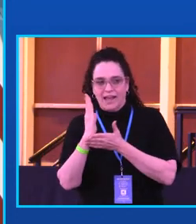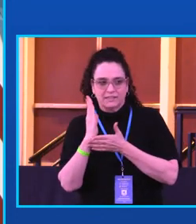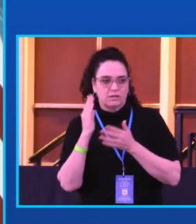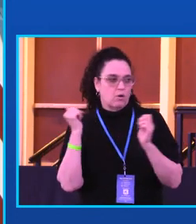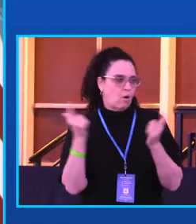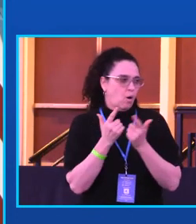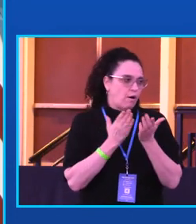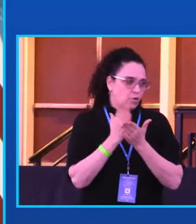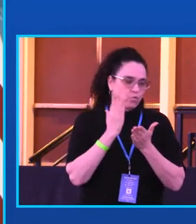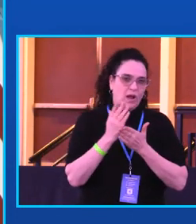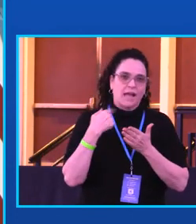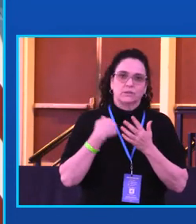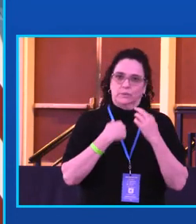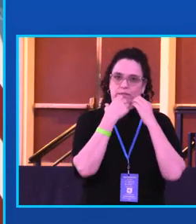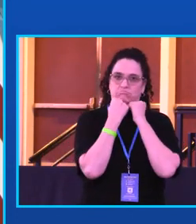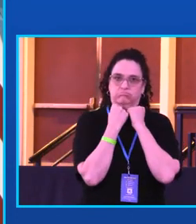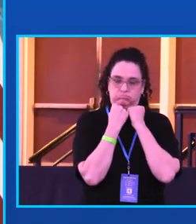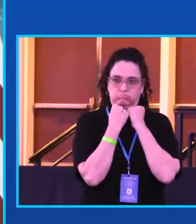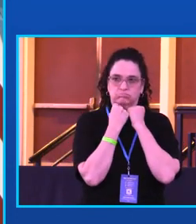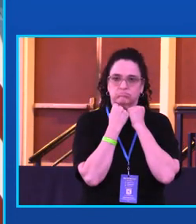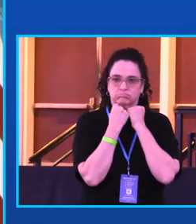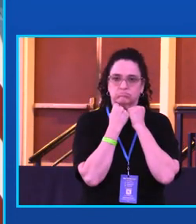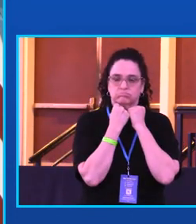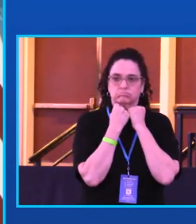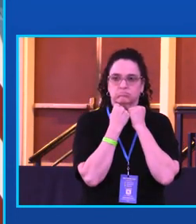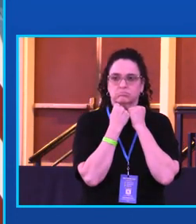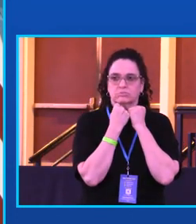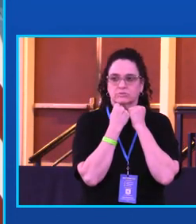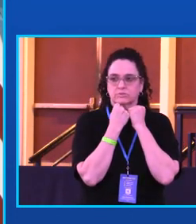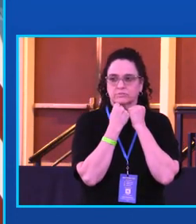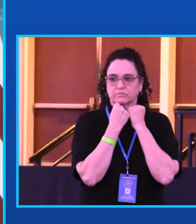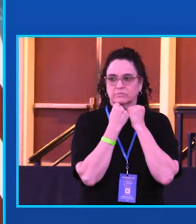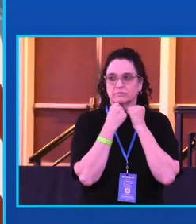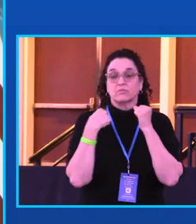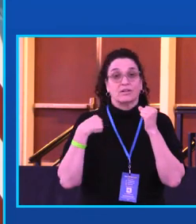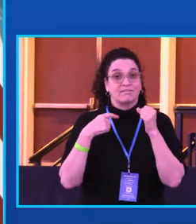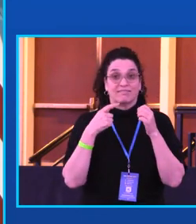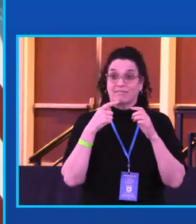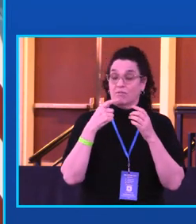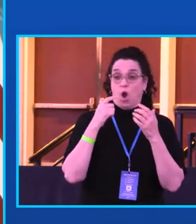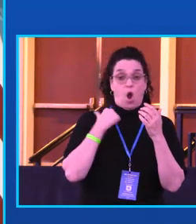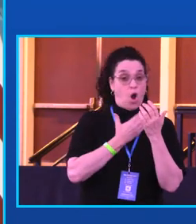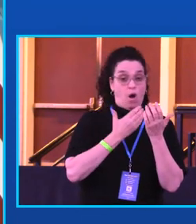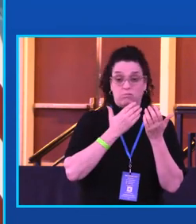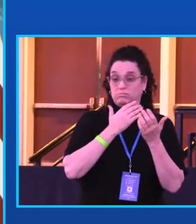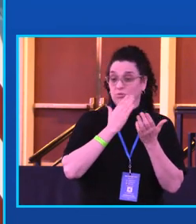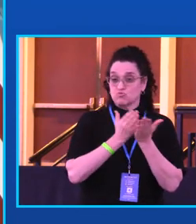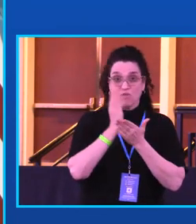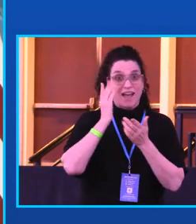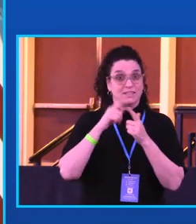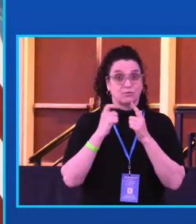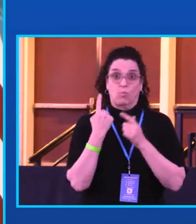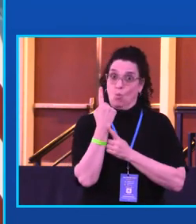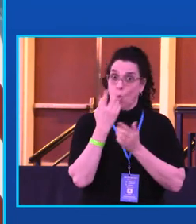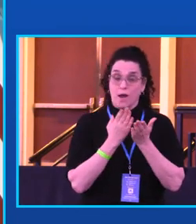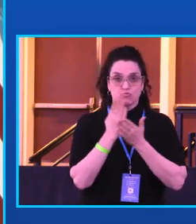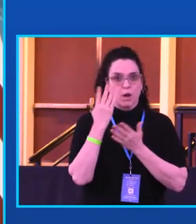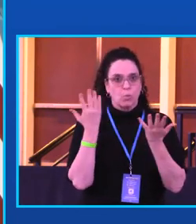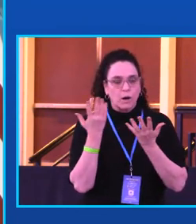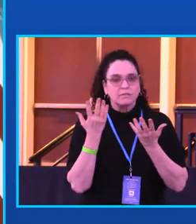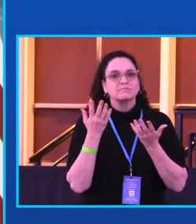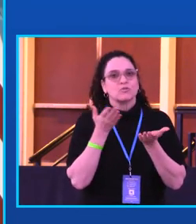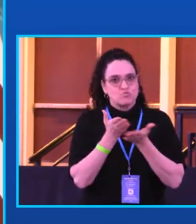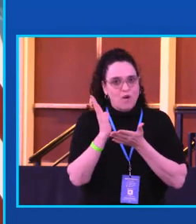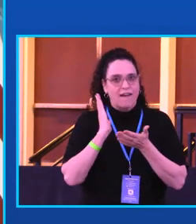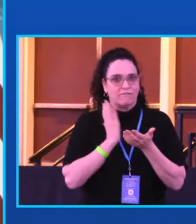hold so dear flow from the right to vote. So the DNC, of course,